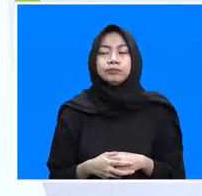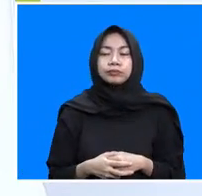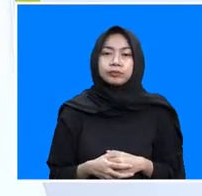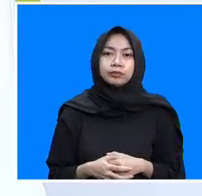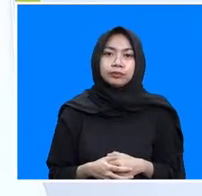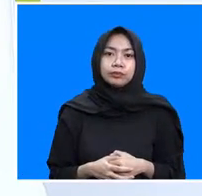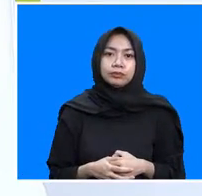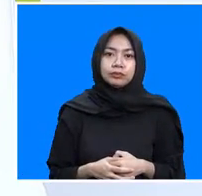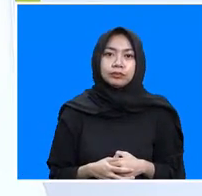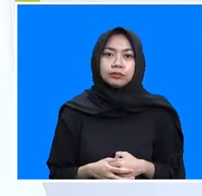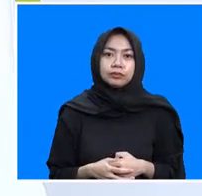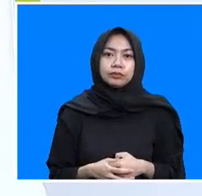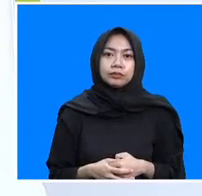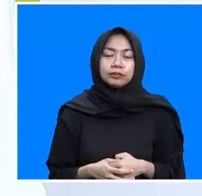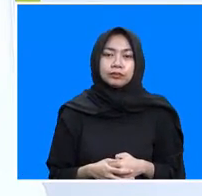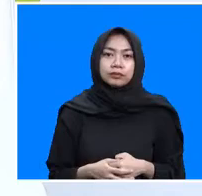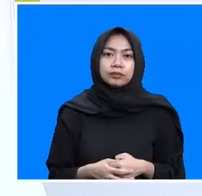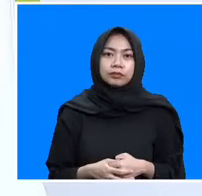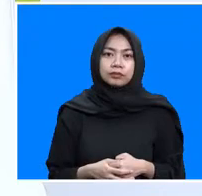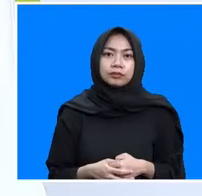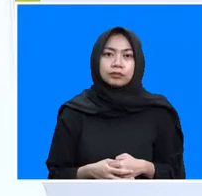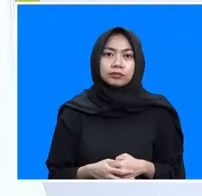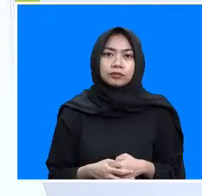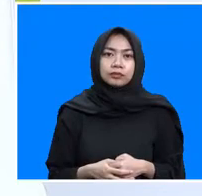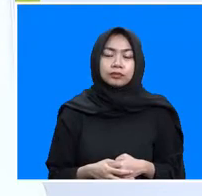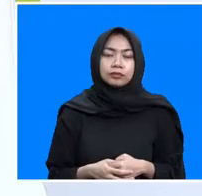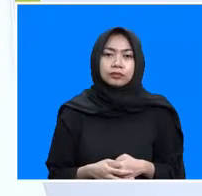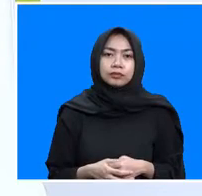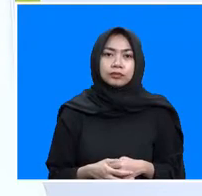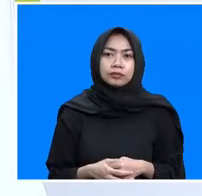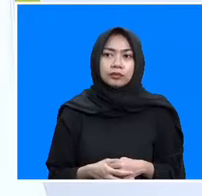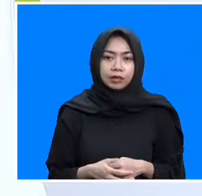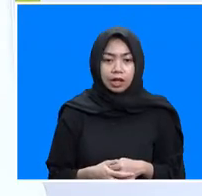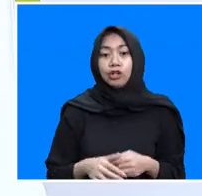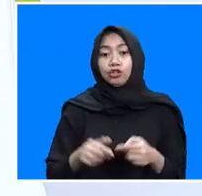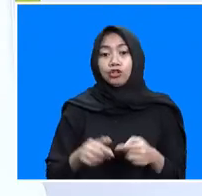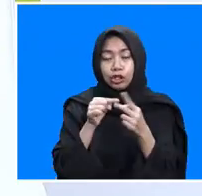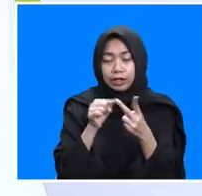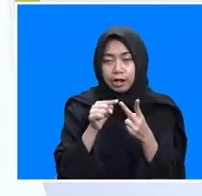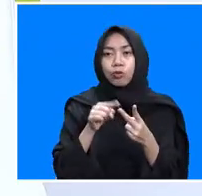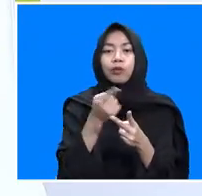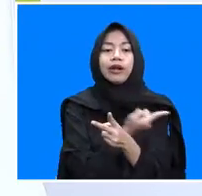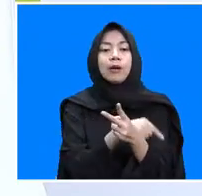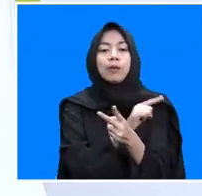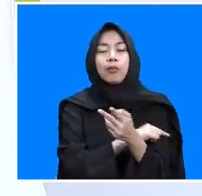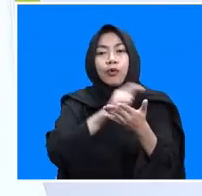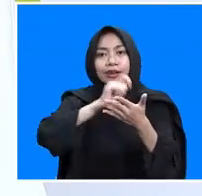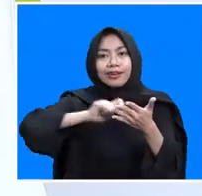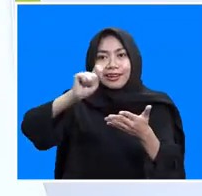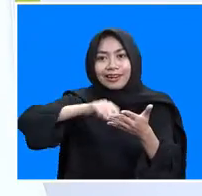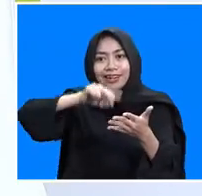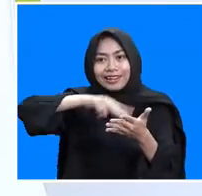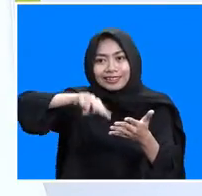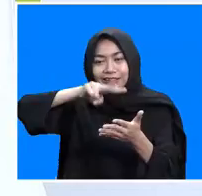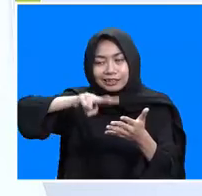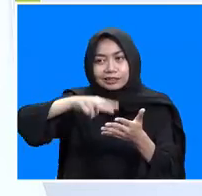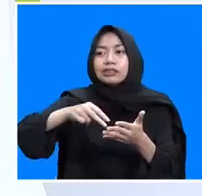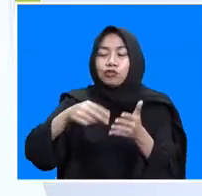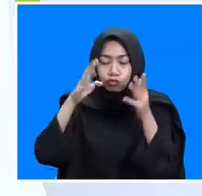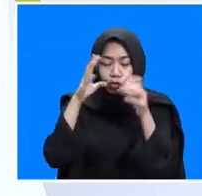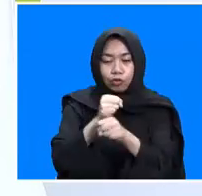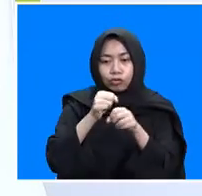We also have a very strong focus around the literacy component. Mm. So we provide additional resources